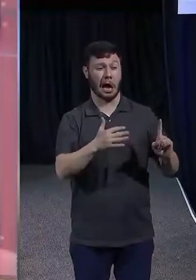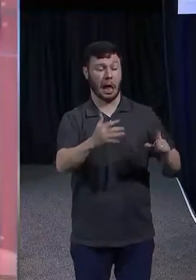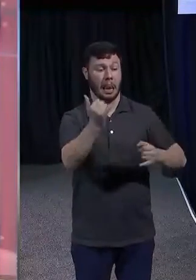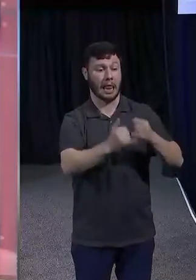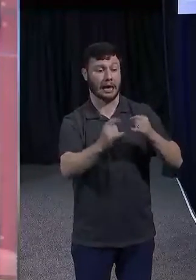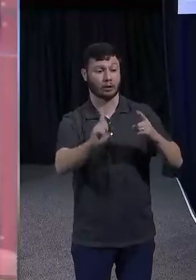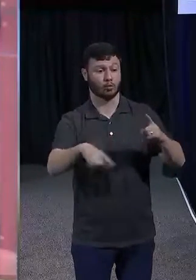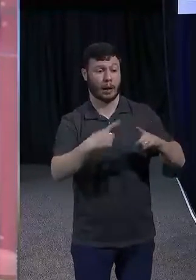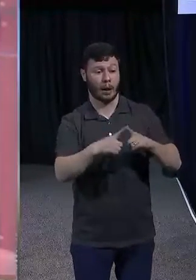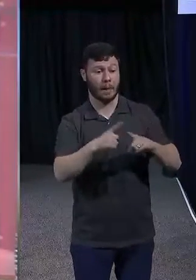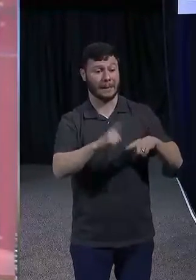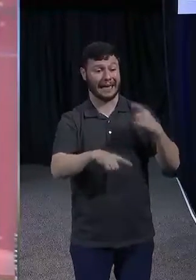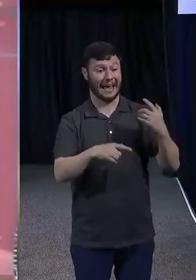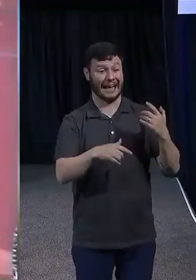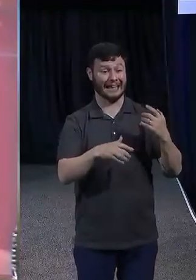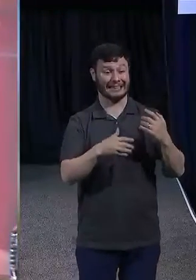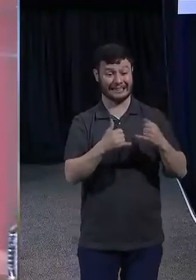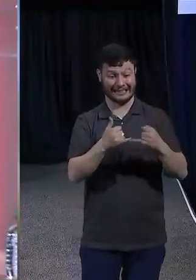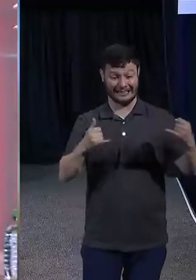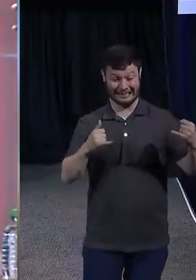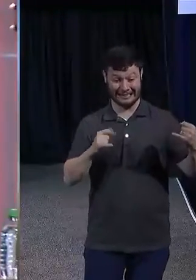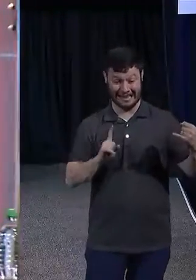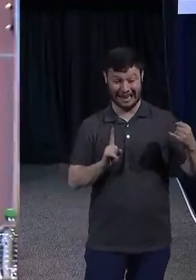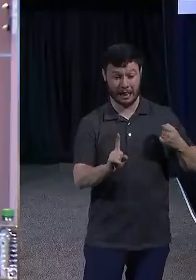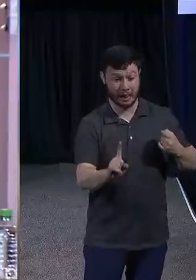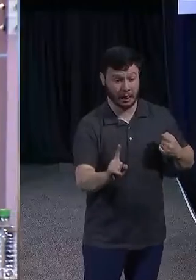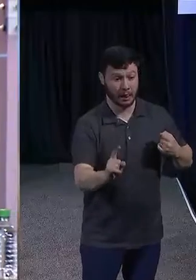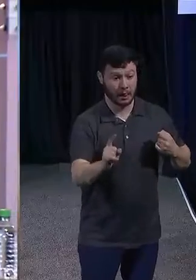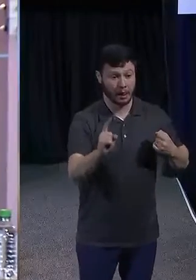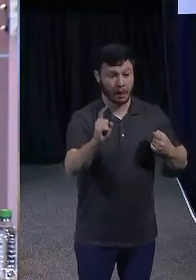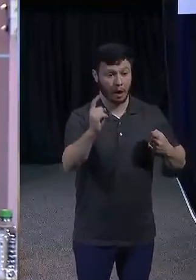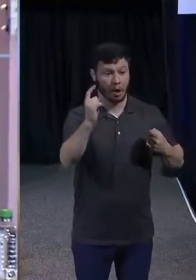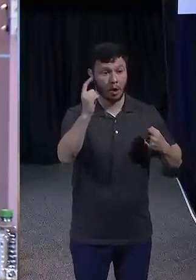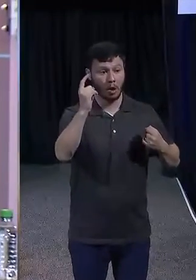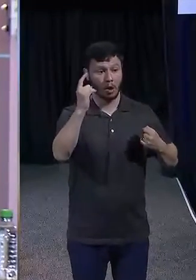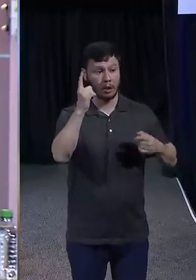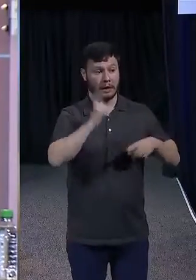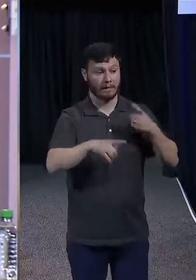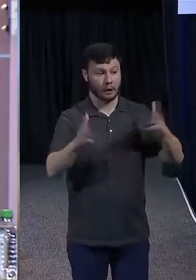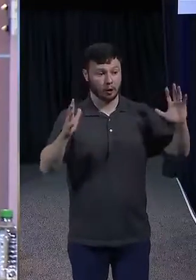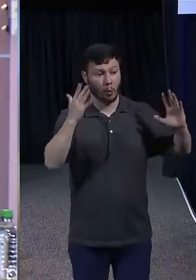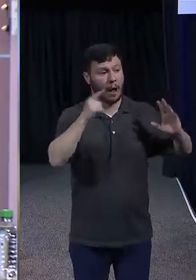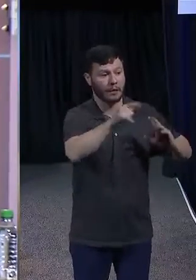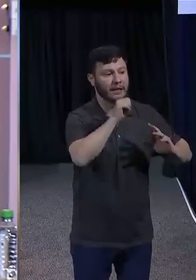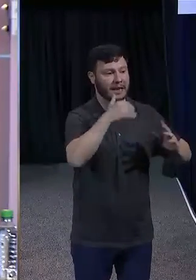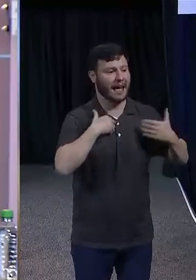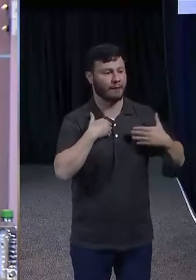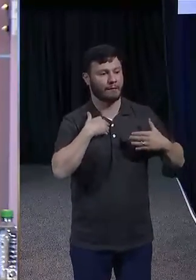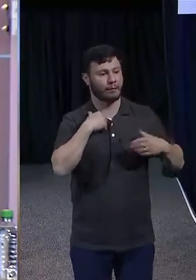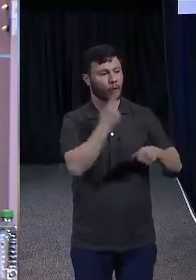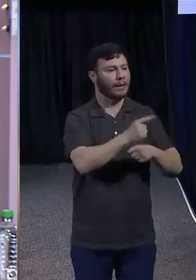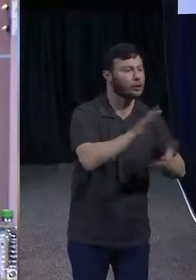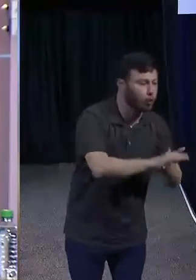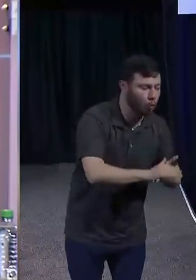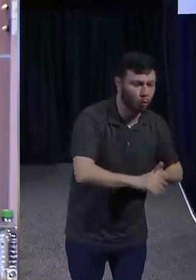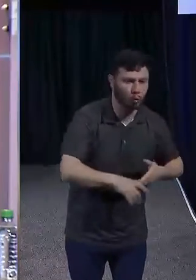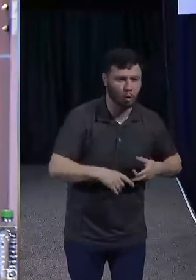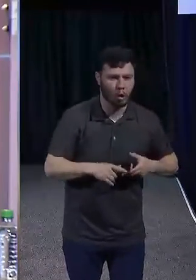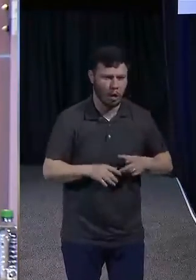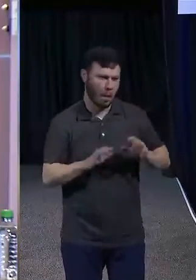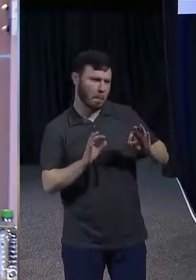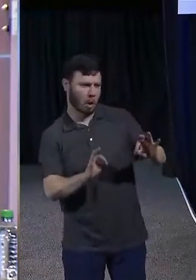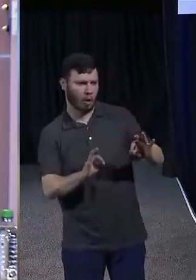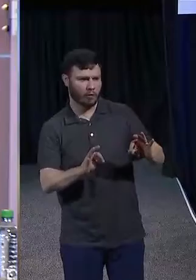but can't cross the finish line because they didn't come from the right school or have the right clerkship or the right